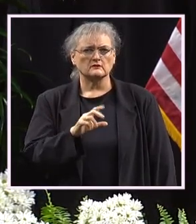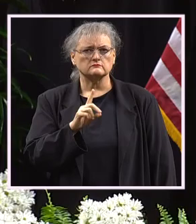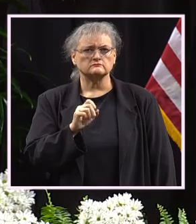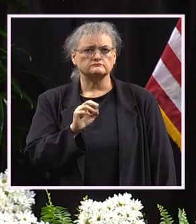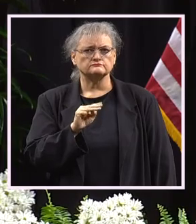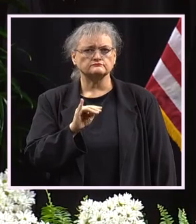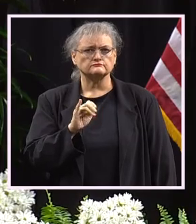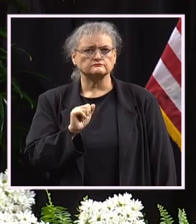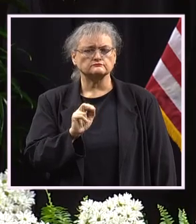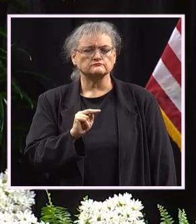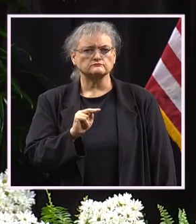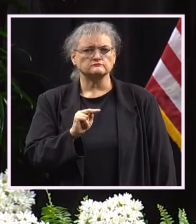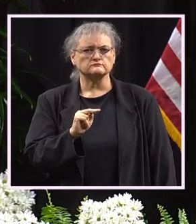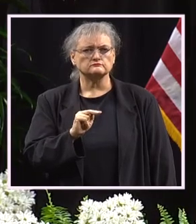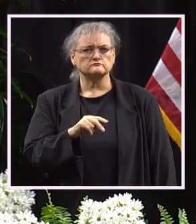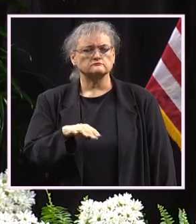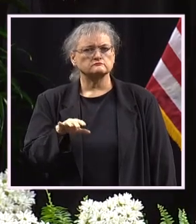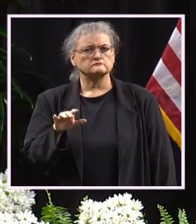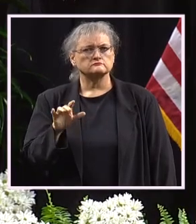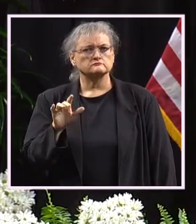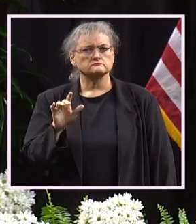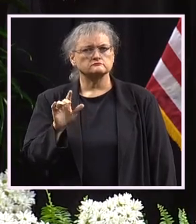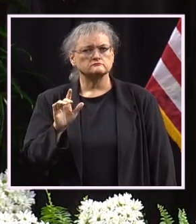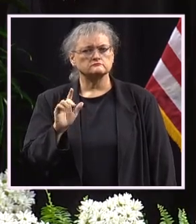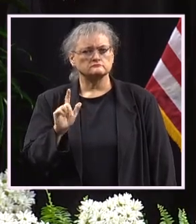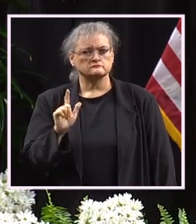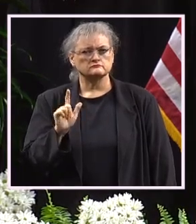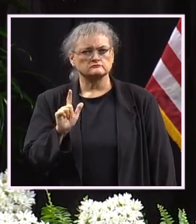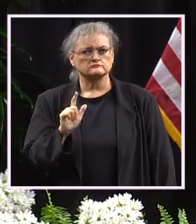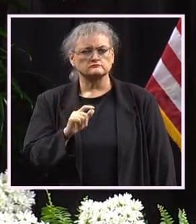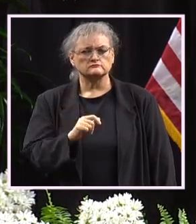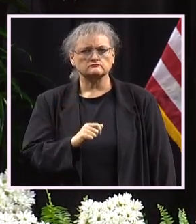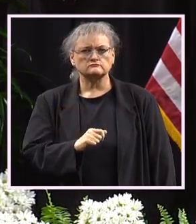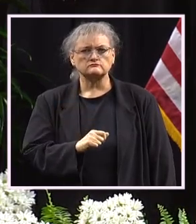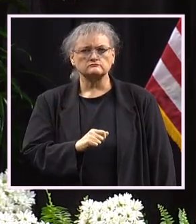Damian Lola Loya.